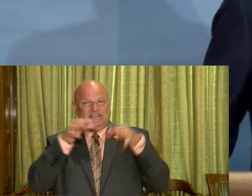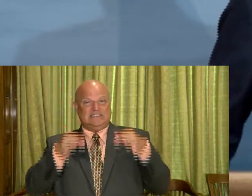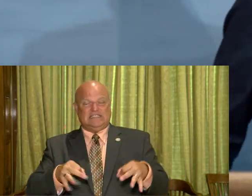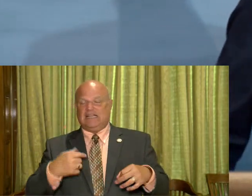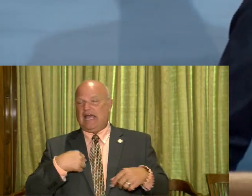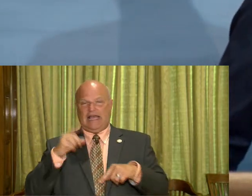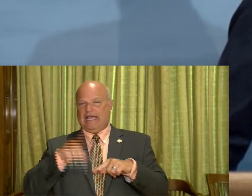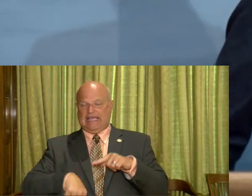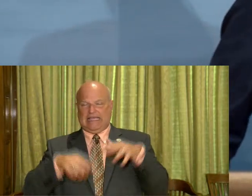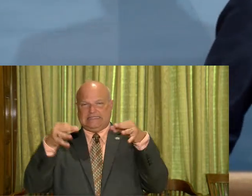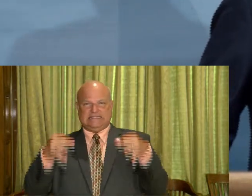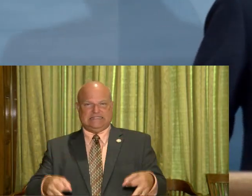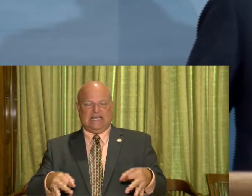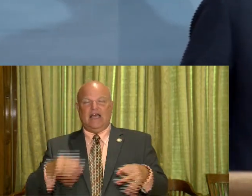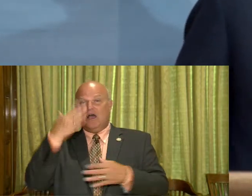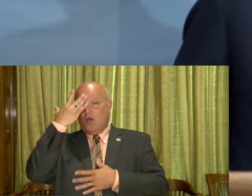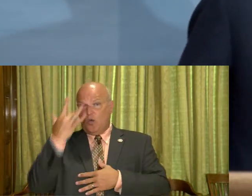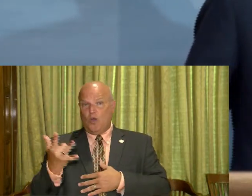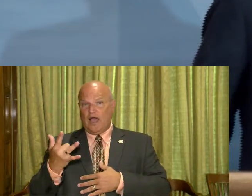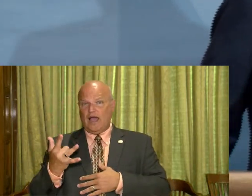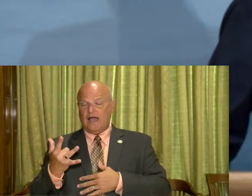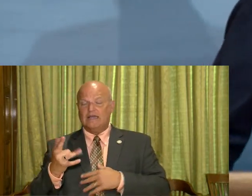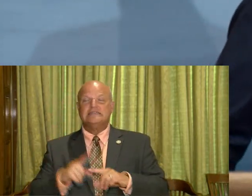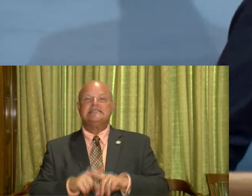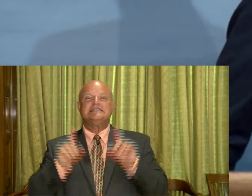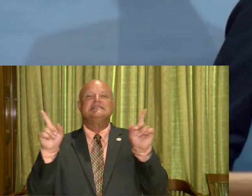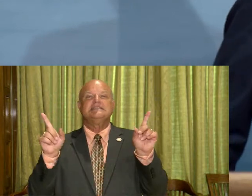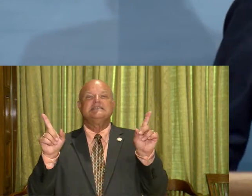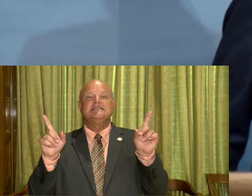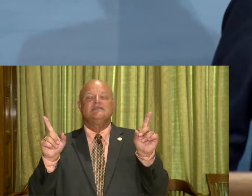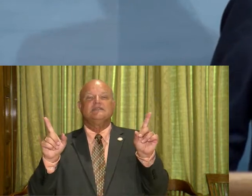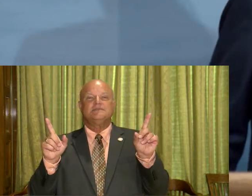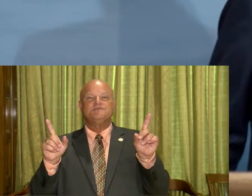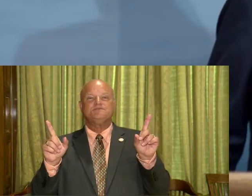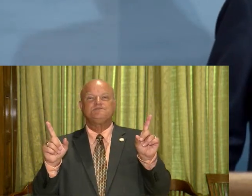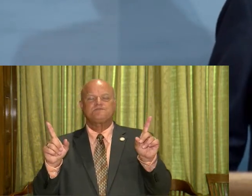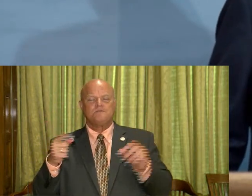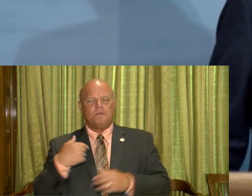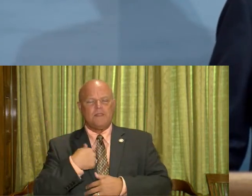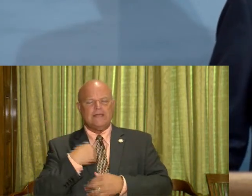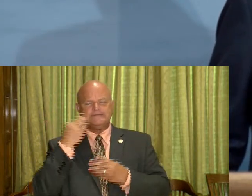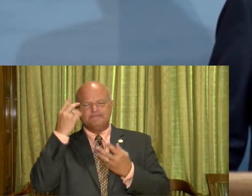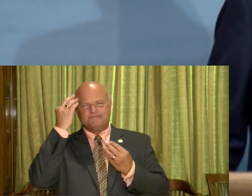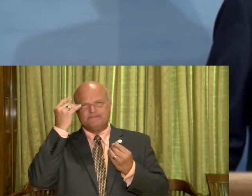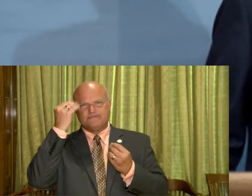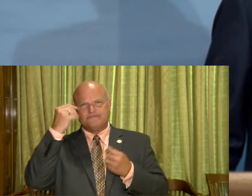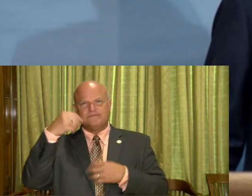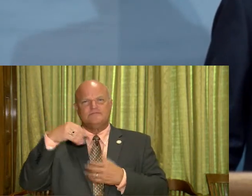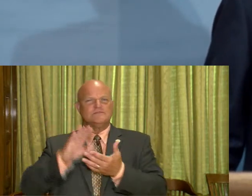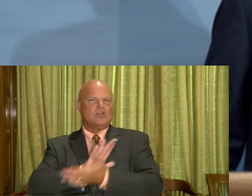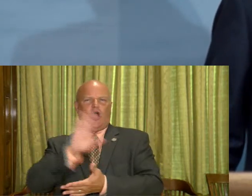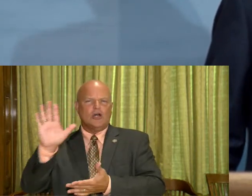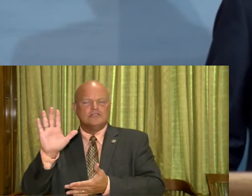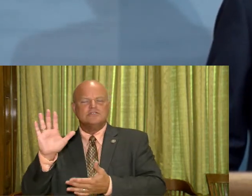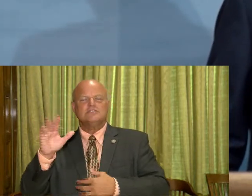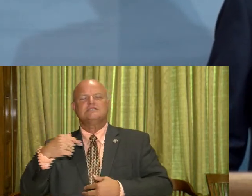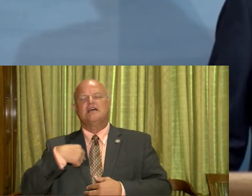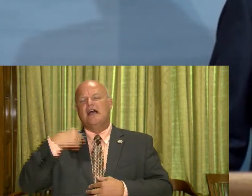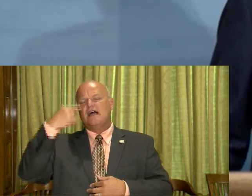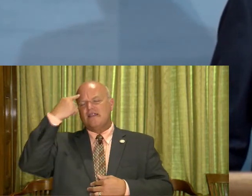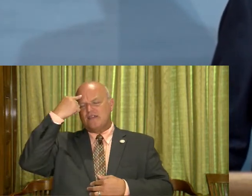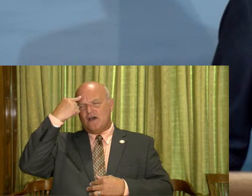call because it's different. You know, I thought about higher education. I thought about